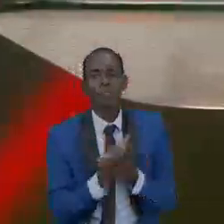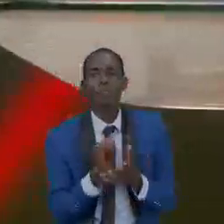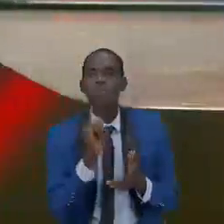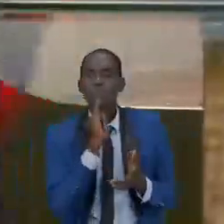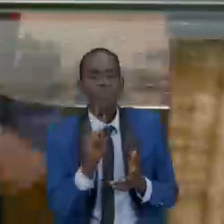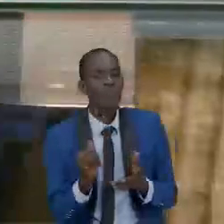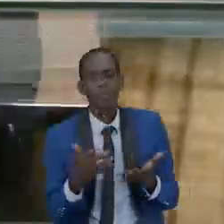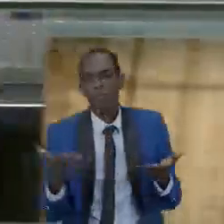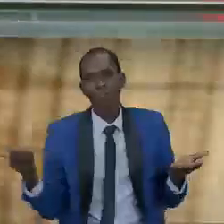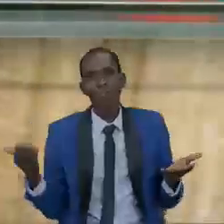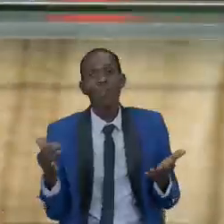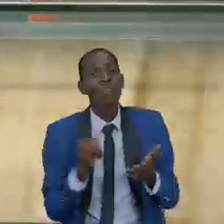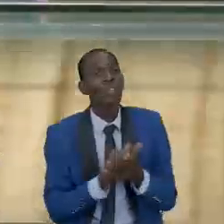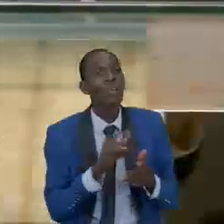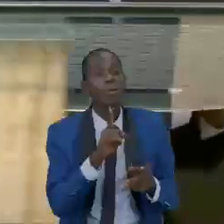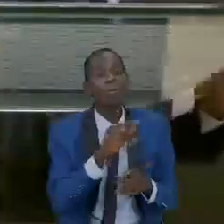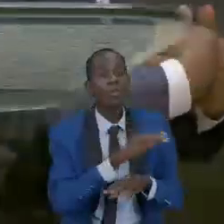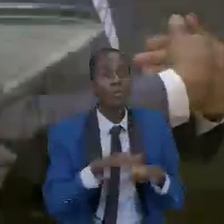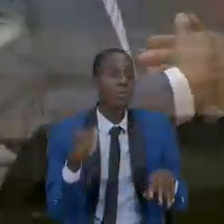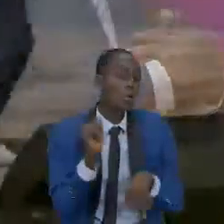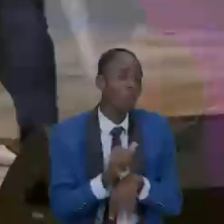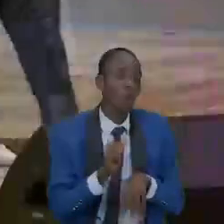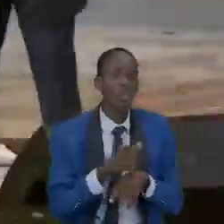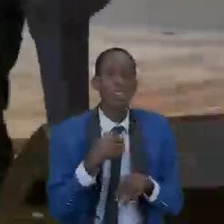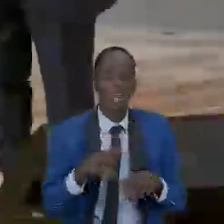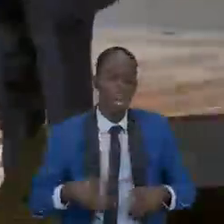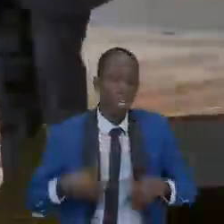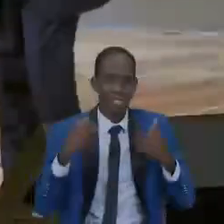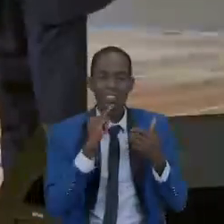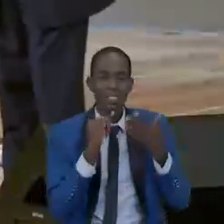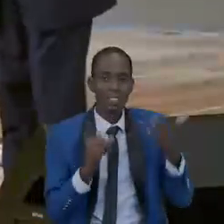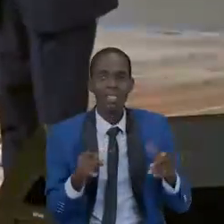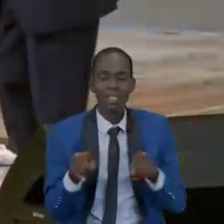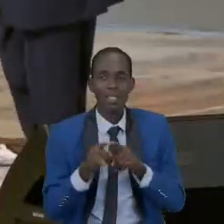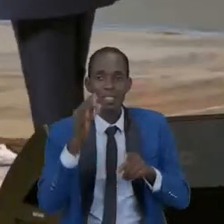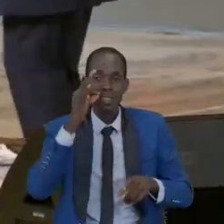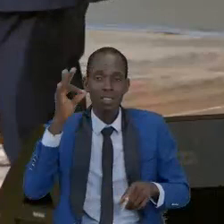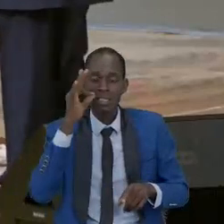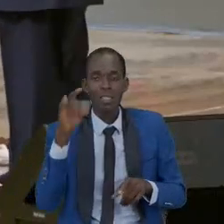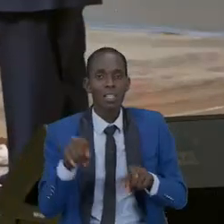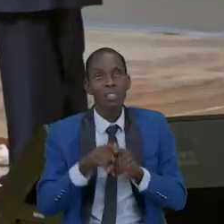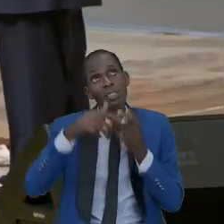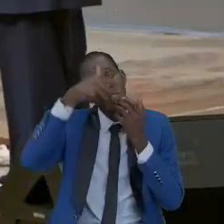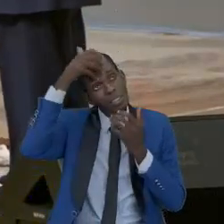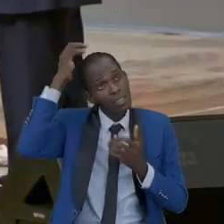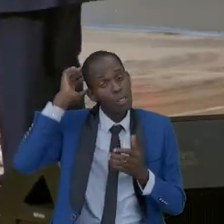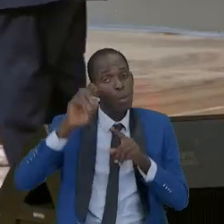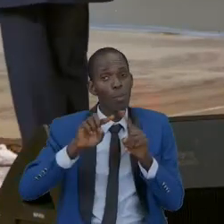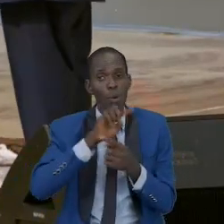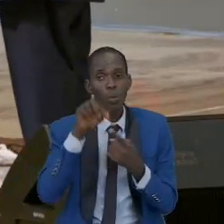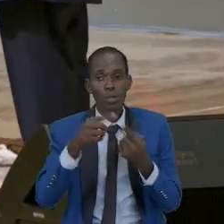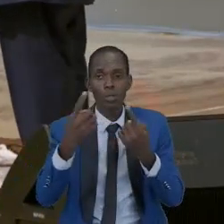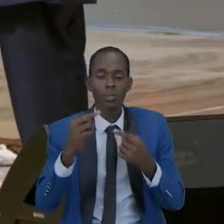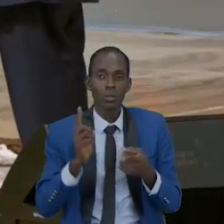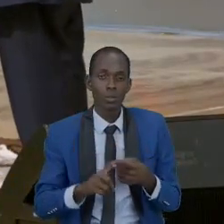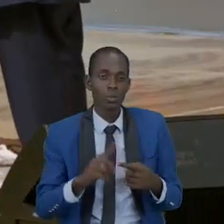psychology. That one doesn't work. The anger is still there, like a tiger, like a tyrant, like a lion. But when you come to Christ and